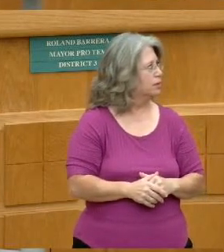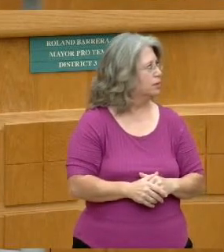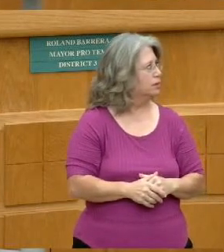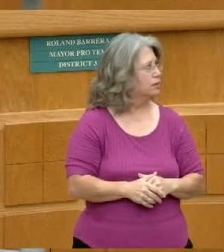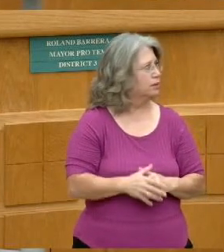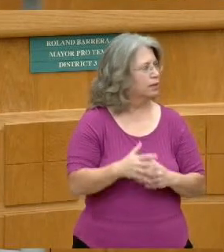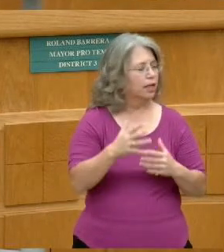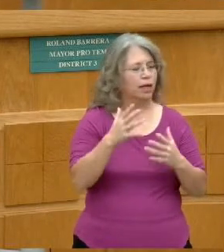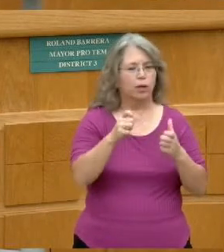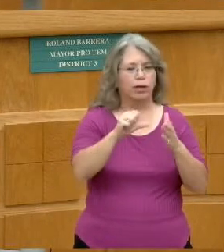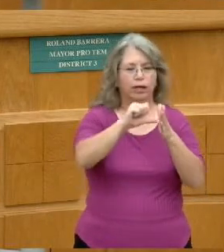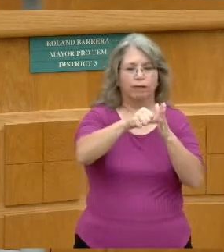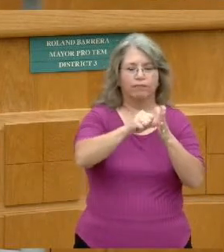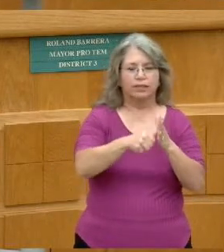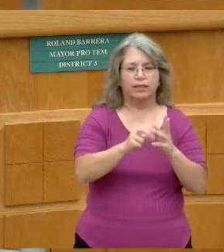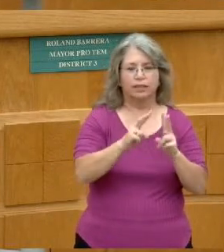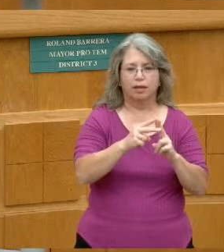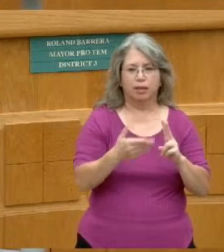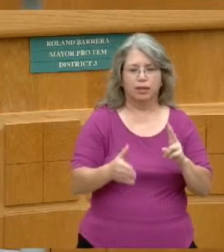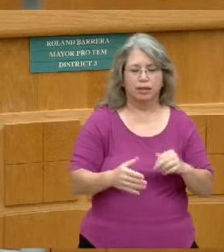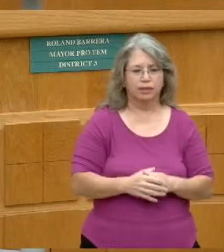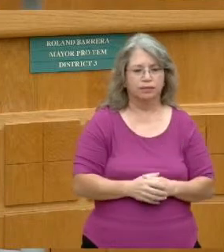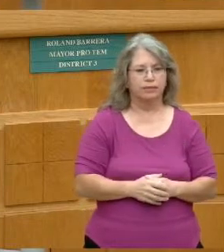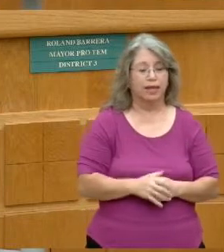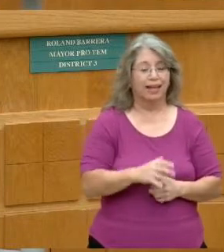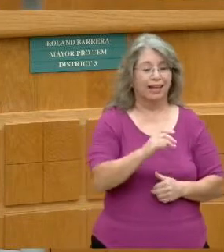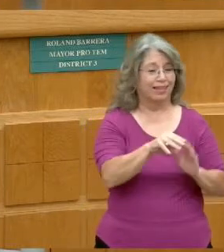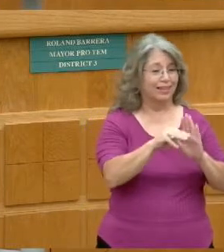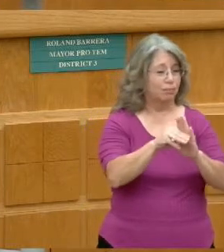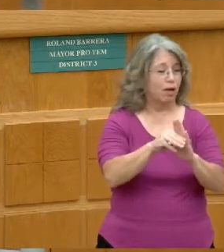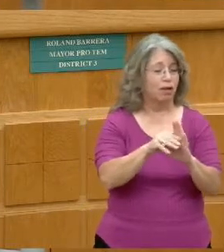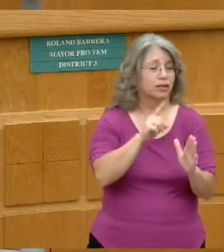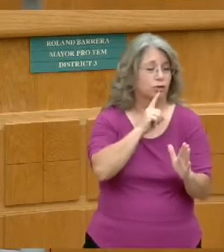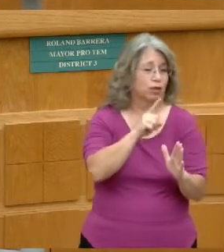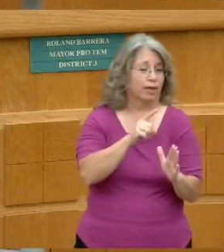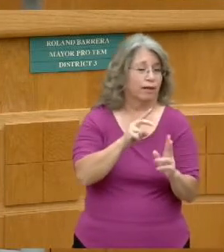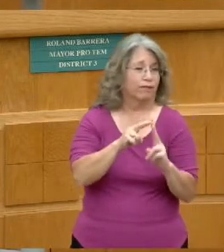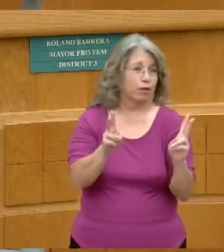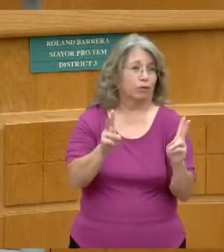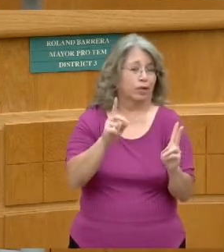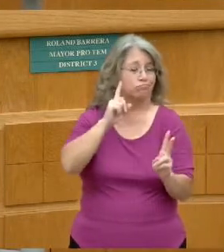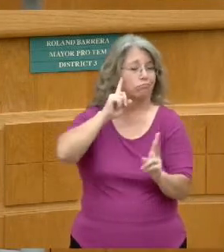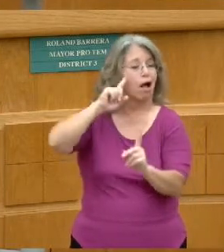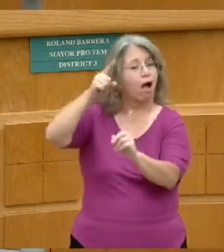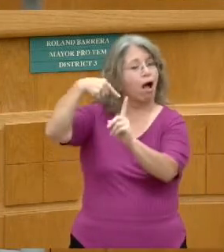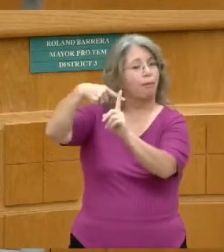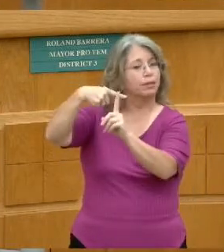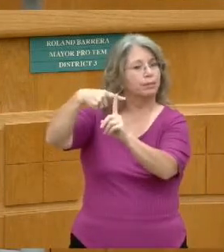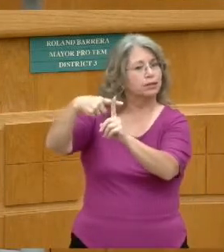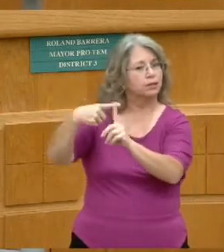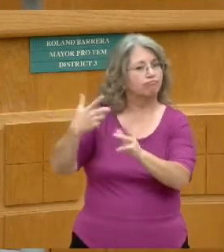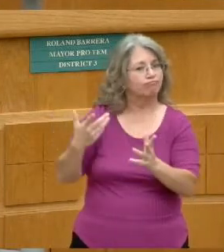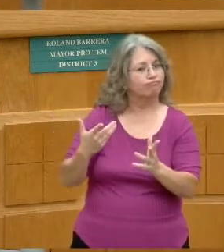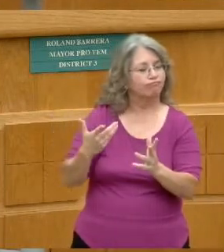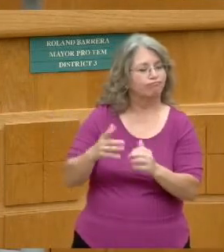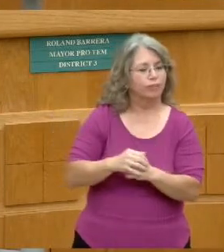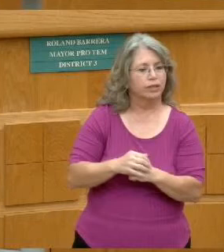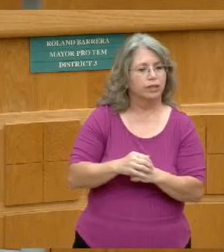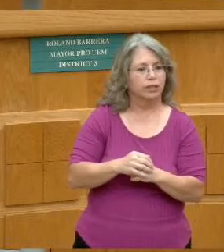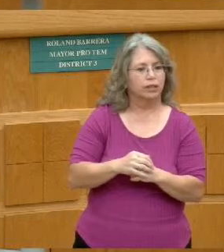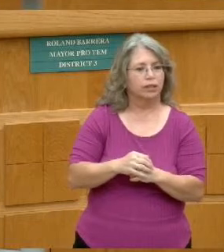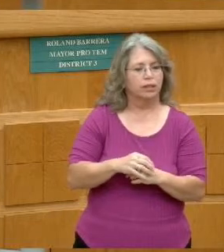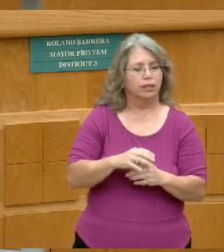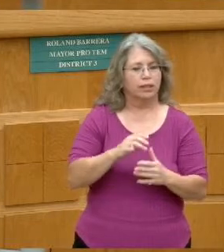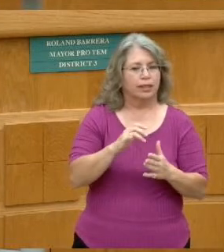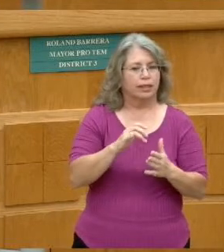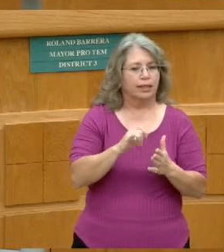is very, it's very optimistic. It's hoping that there wasn't actually an increase in the